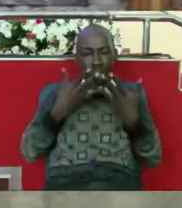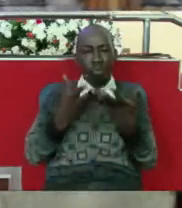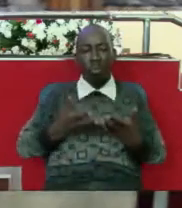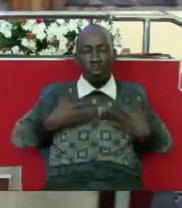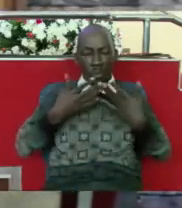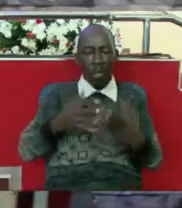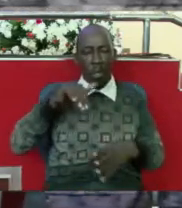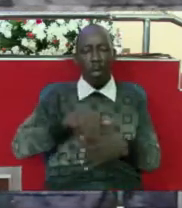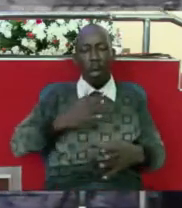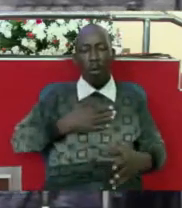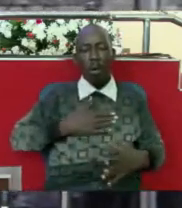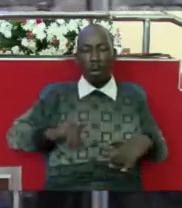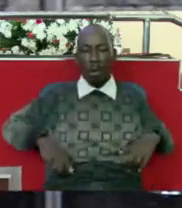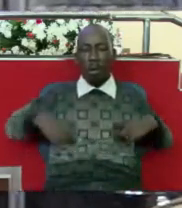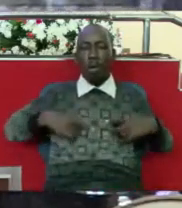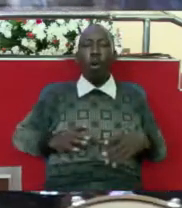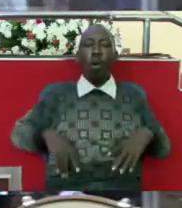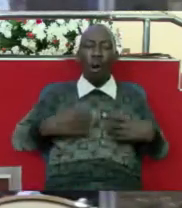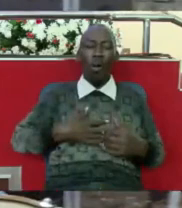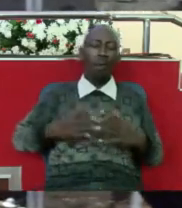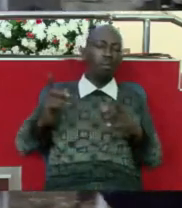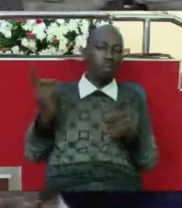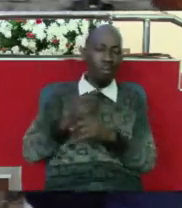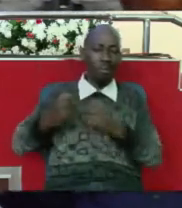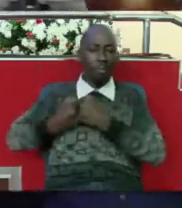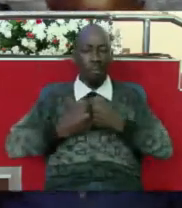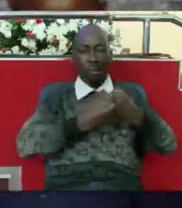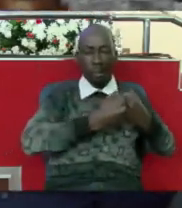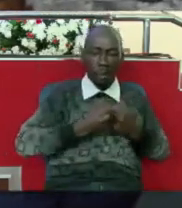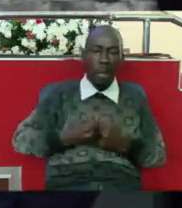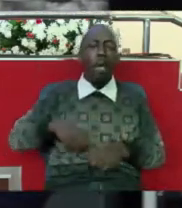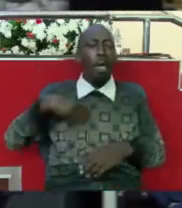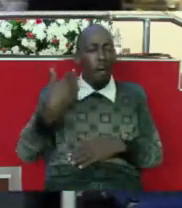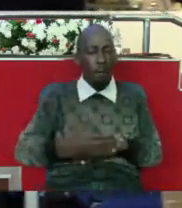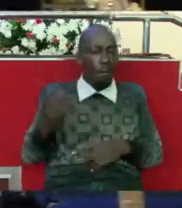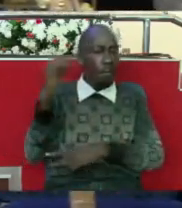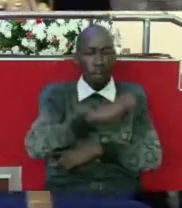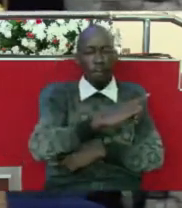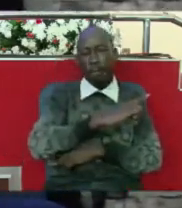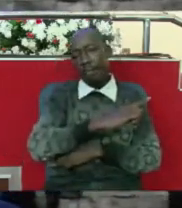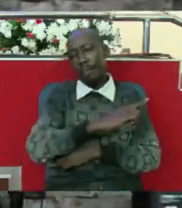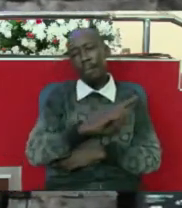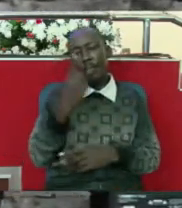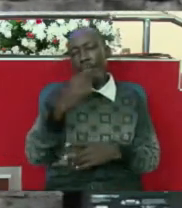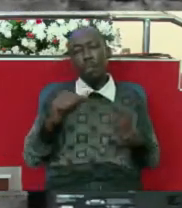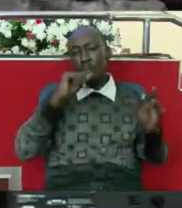life and over our circumstances every day, the promise.